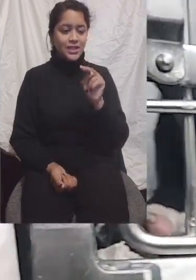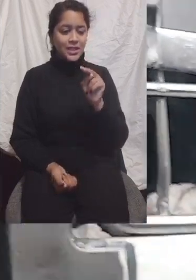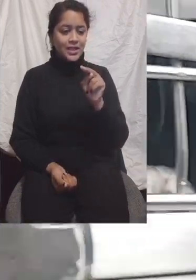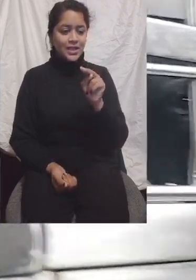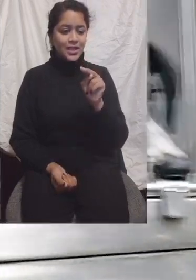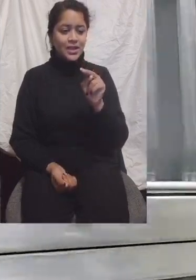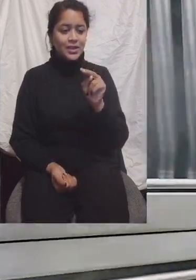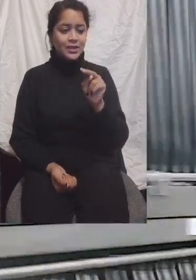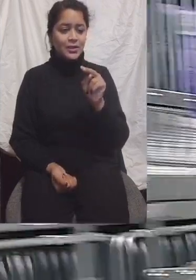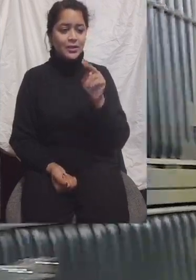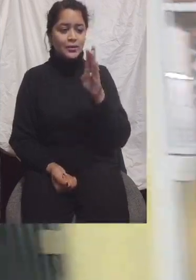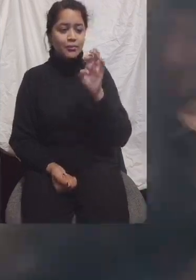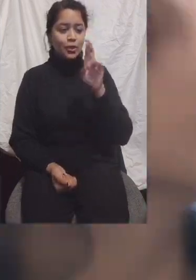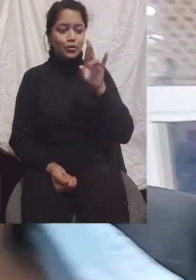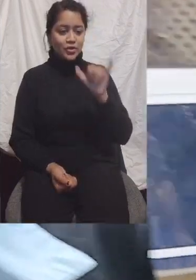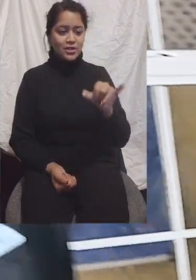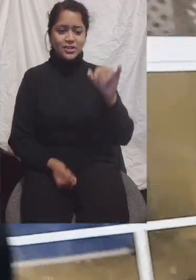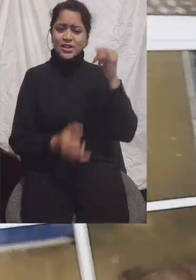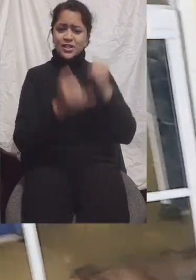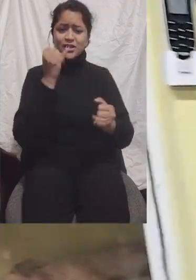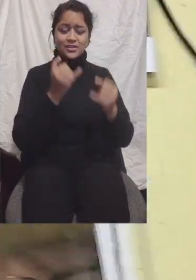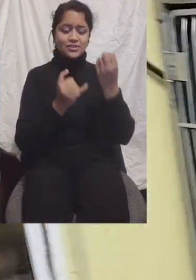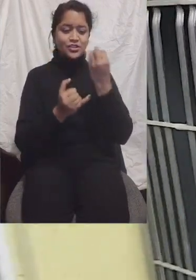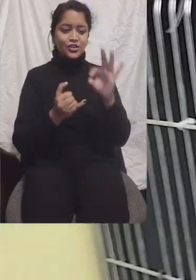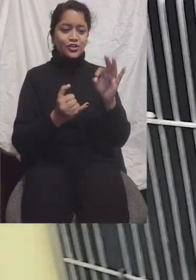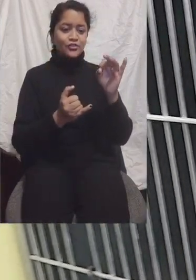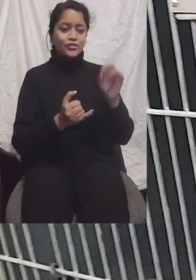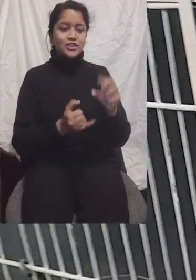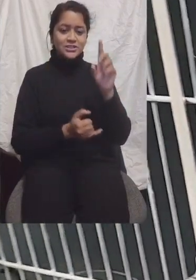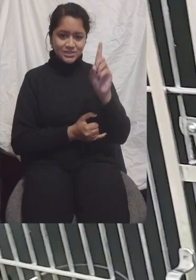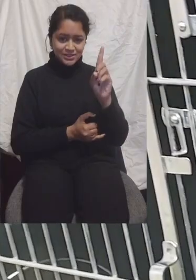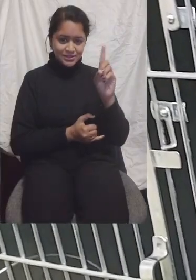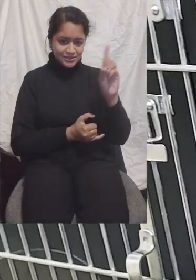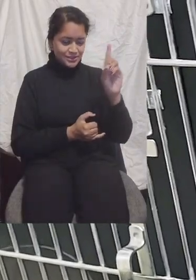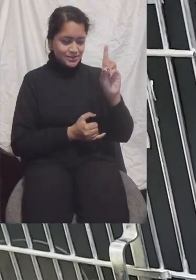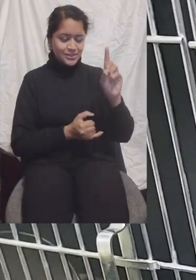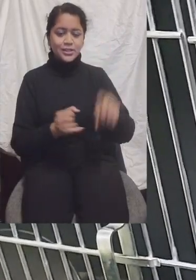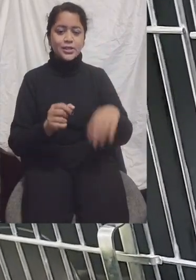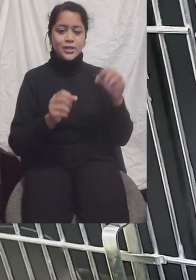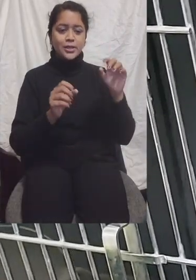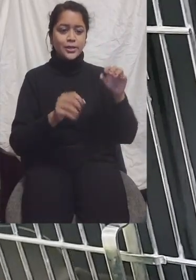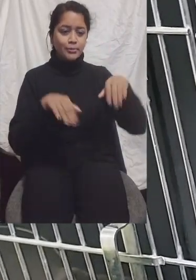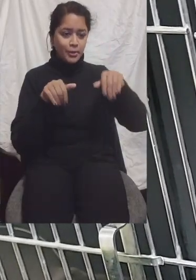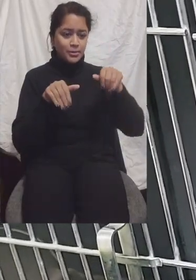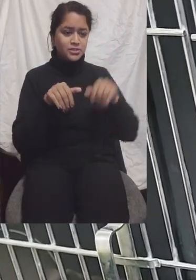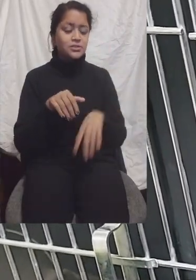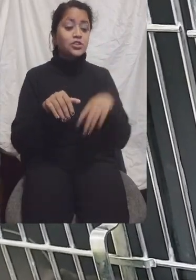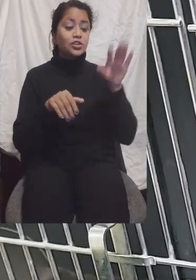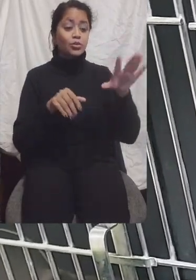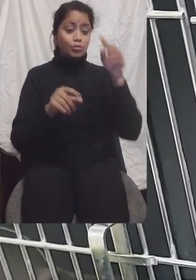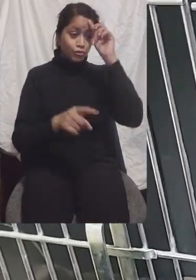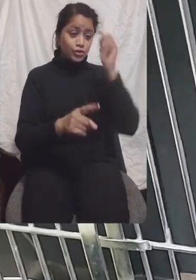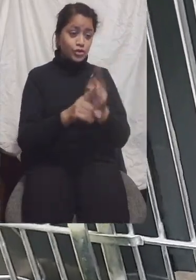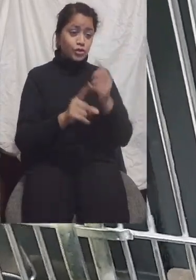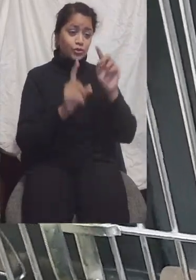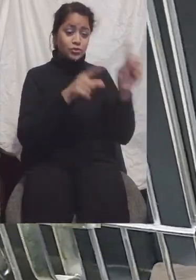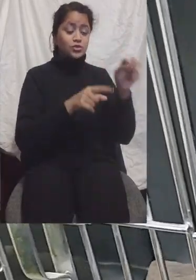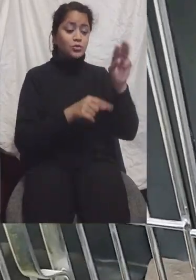That's Danbury. She's the last one of the D puppies, yes. One of her brothers went to Massachusetts.